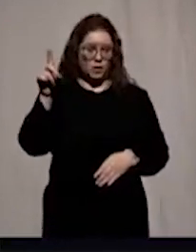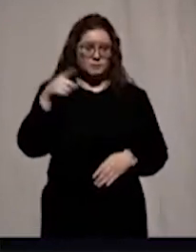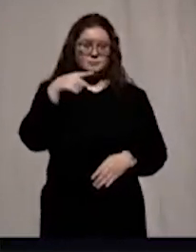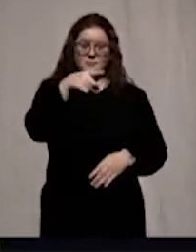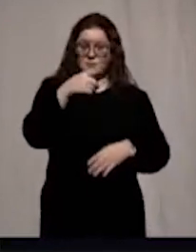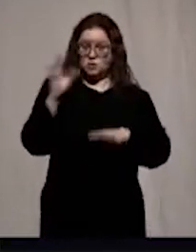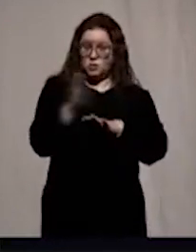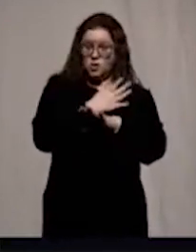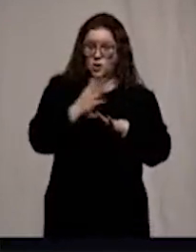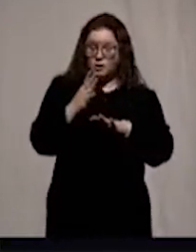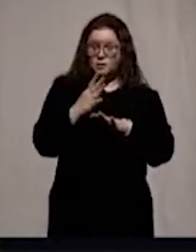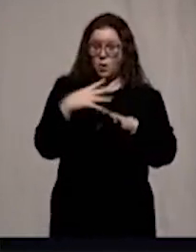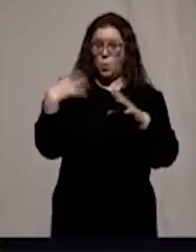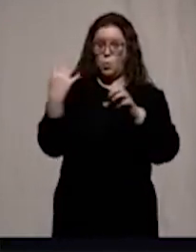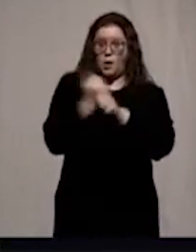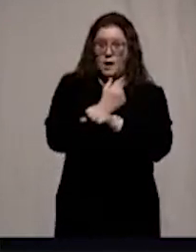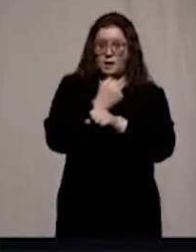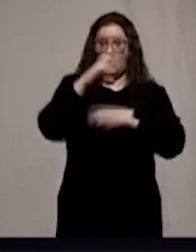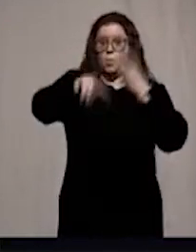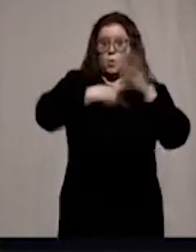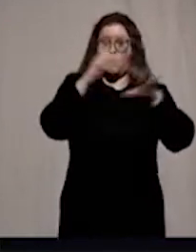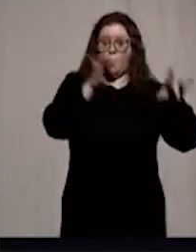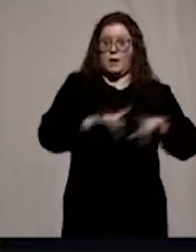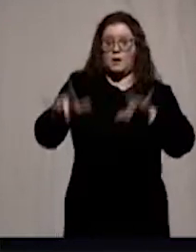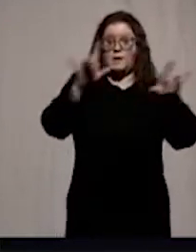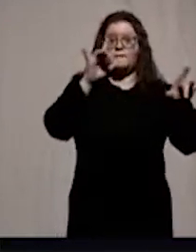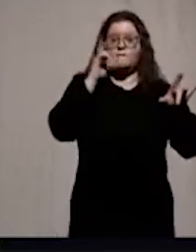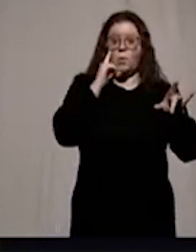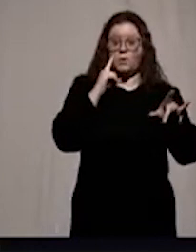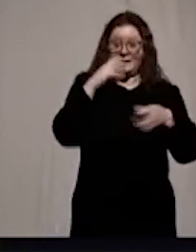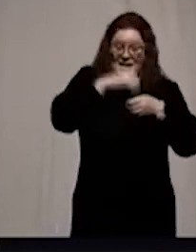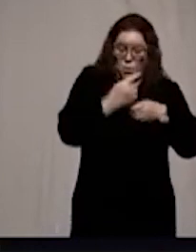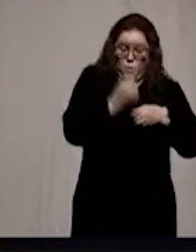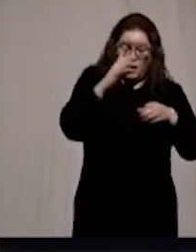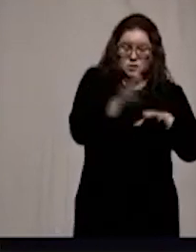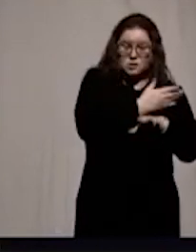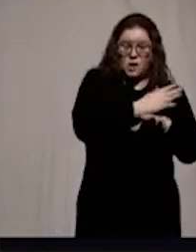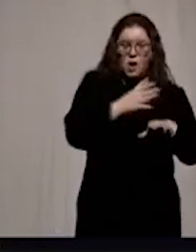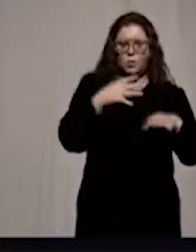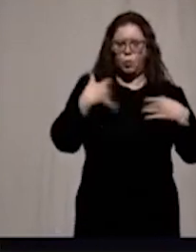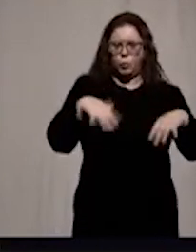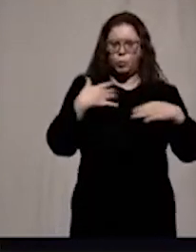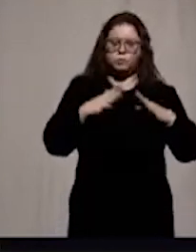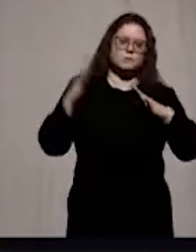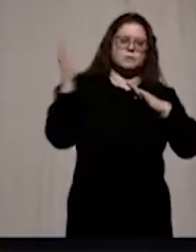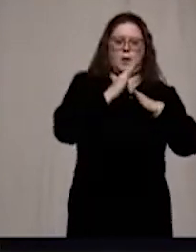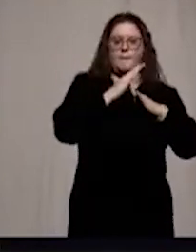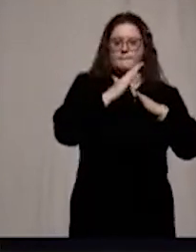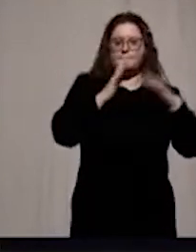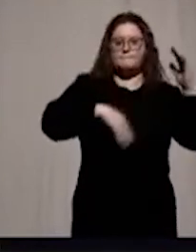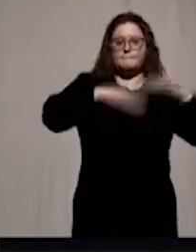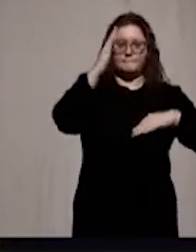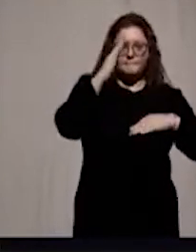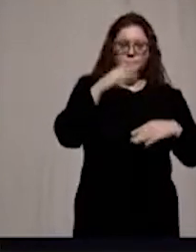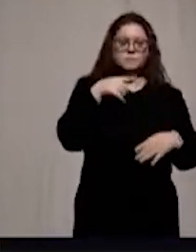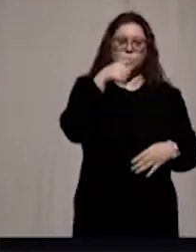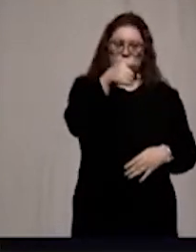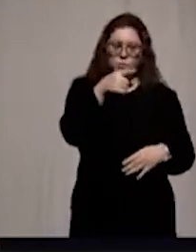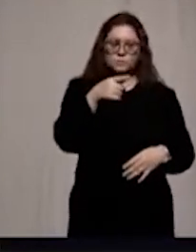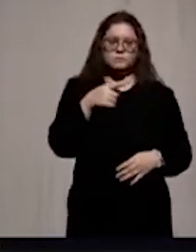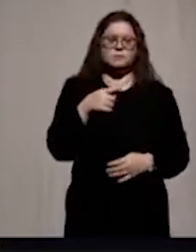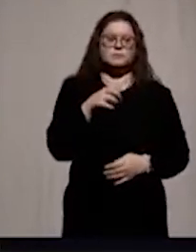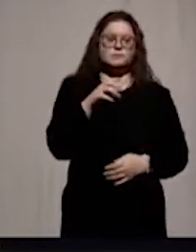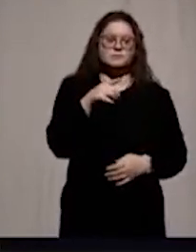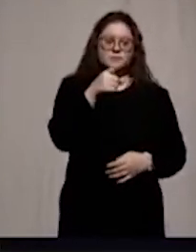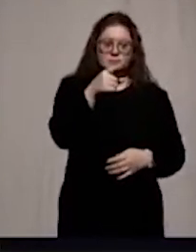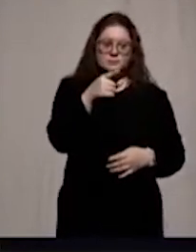a world record for the most amount of words in one song, and not even all the words are actual words. So Summalumma Doomalumma, you assuming I'm a human, what I gotta